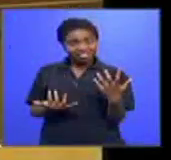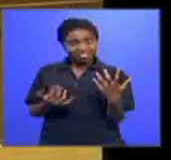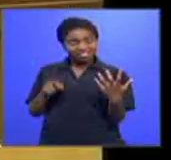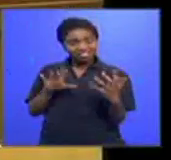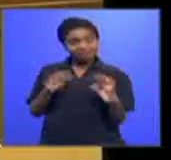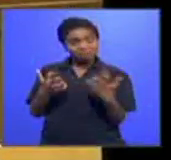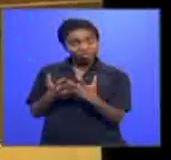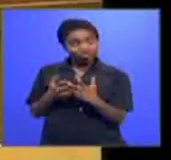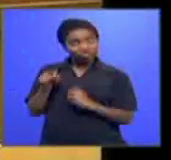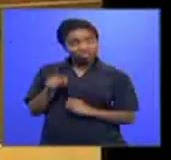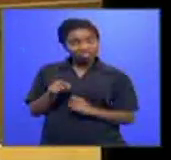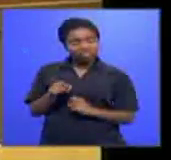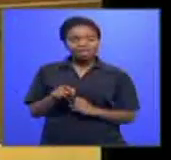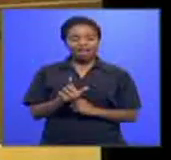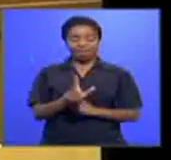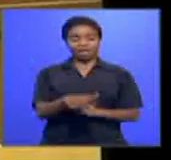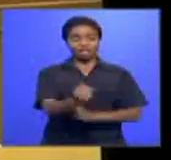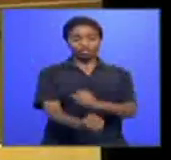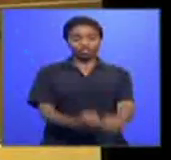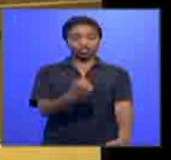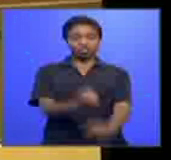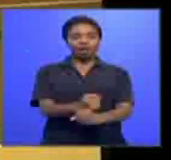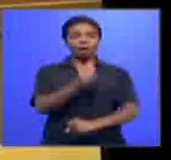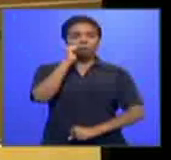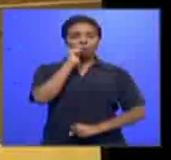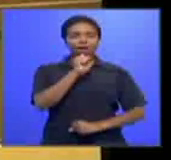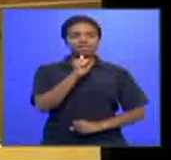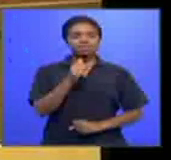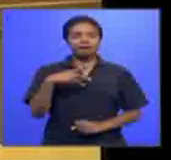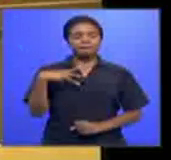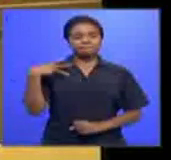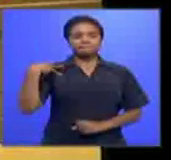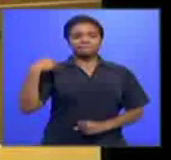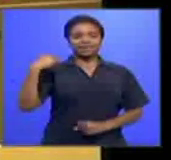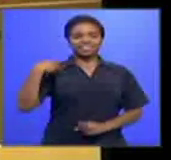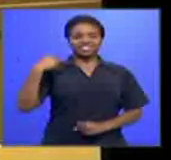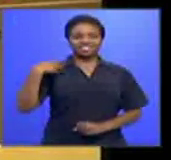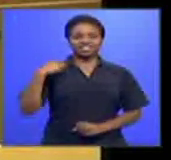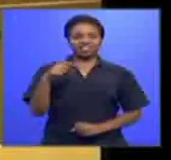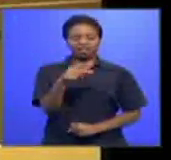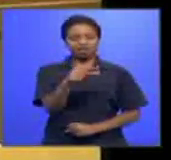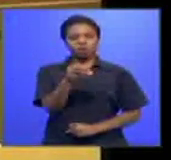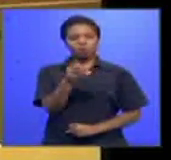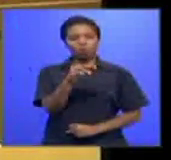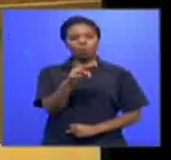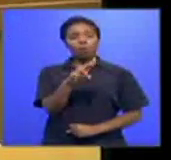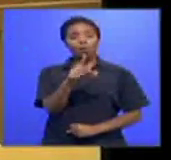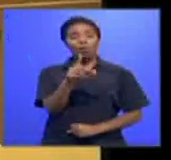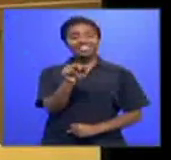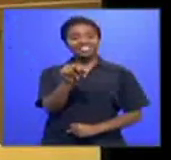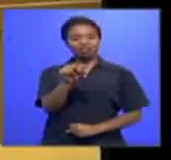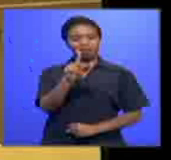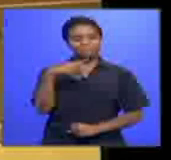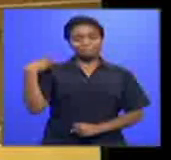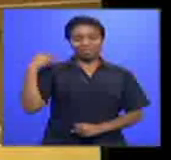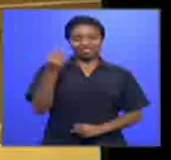Later this year, the Minister of Finance will be commissioning a study of our